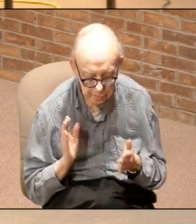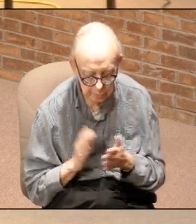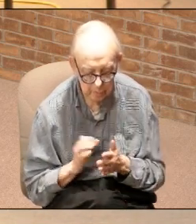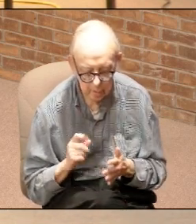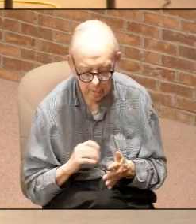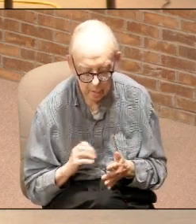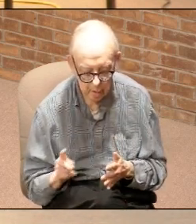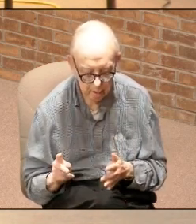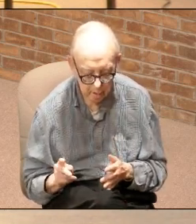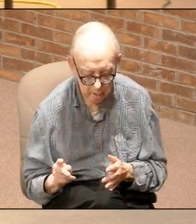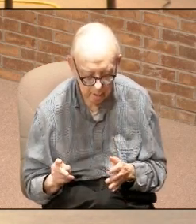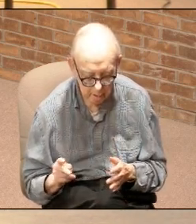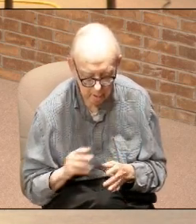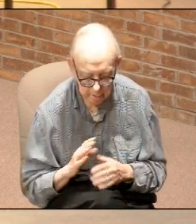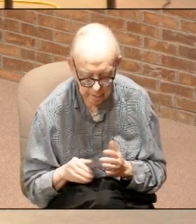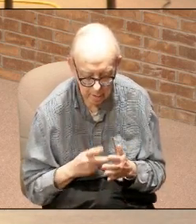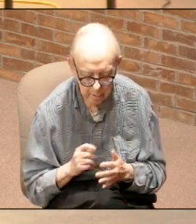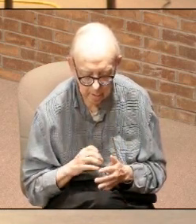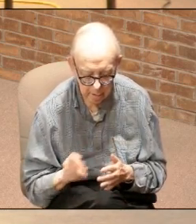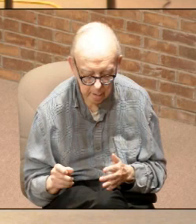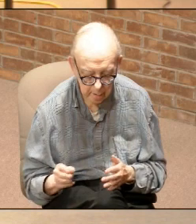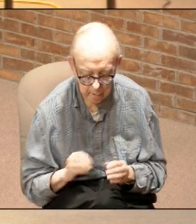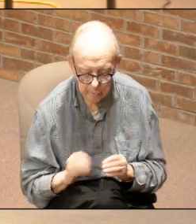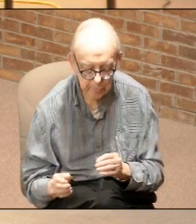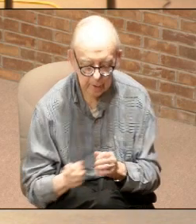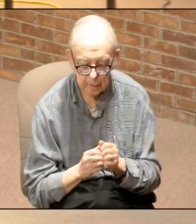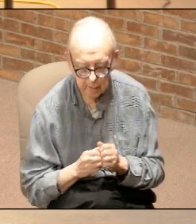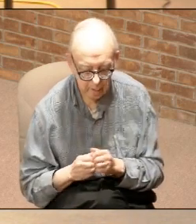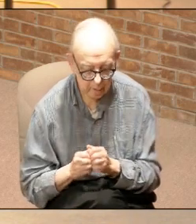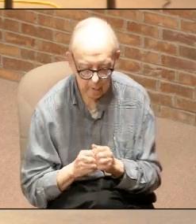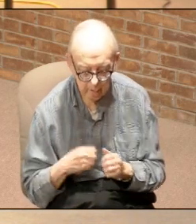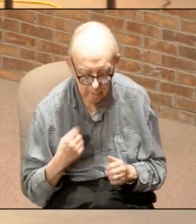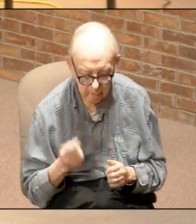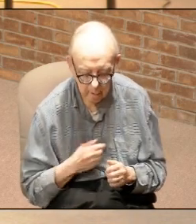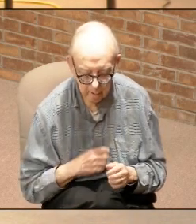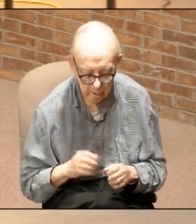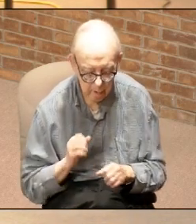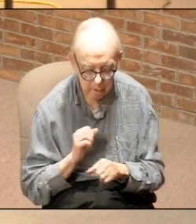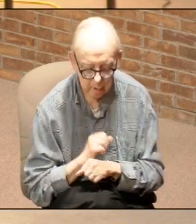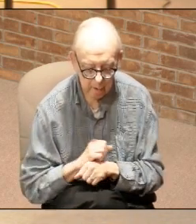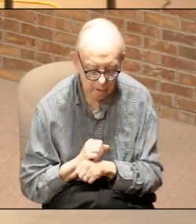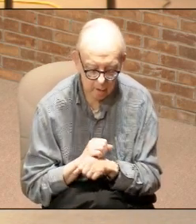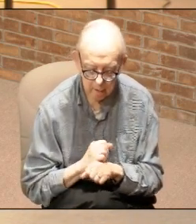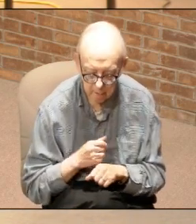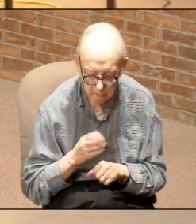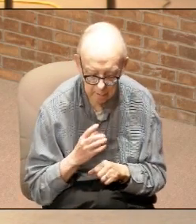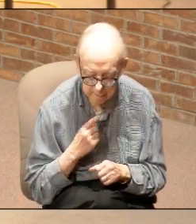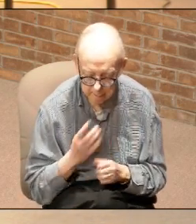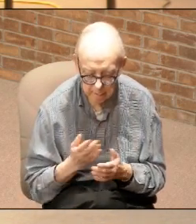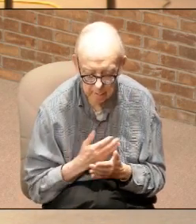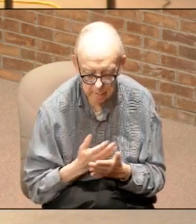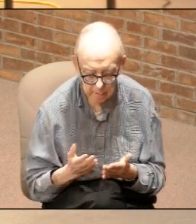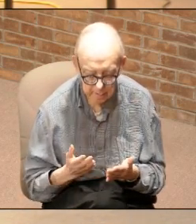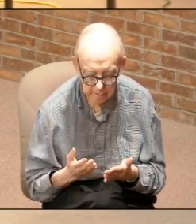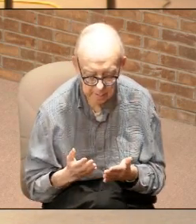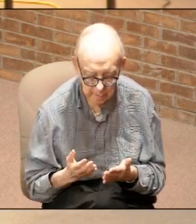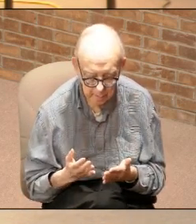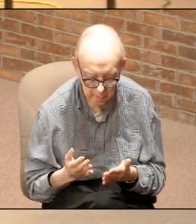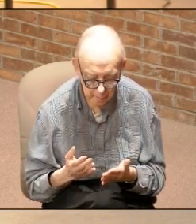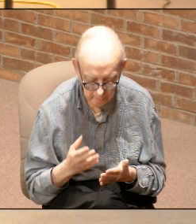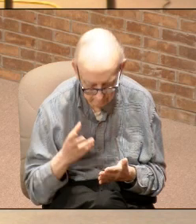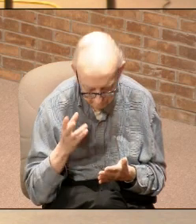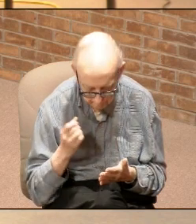but when we take all of these sticks and put them together and we are bound by god let me tell you something ladies and gentlemen